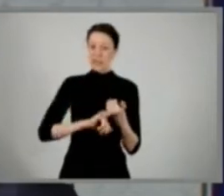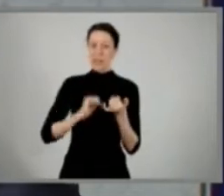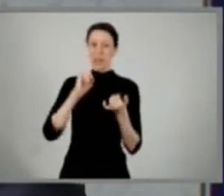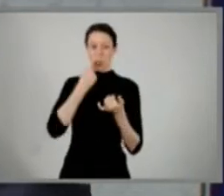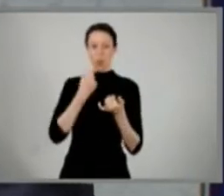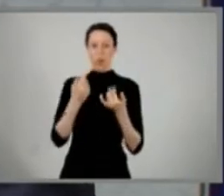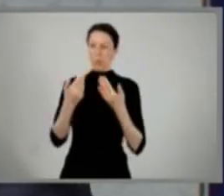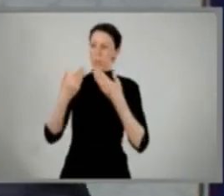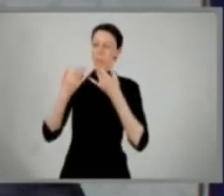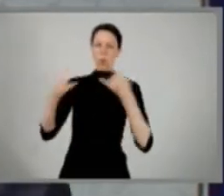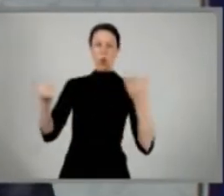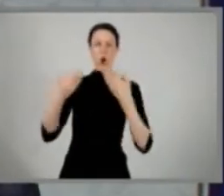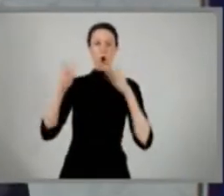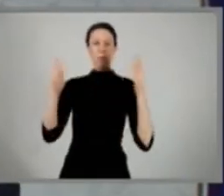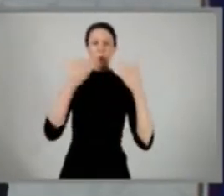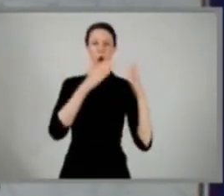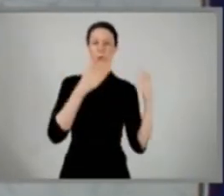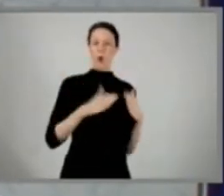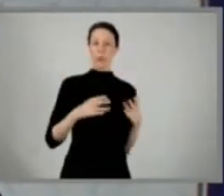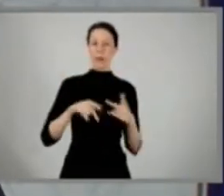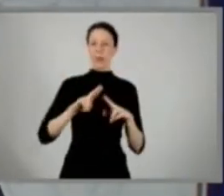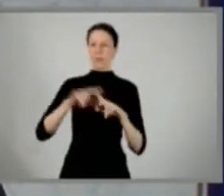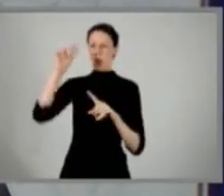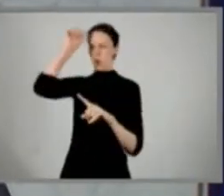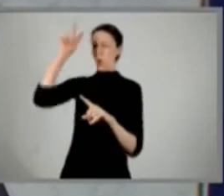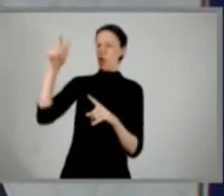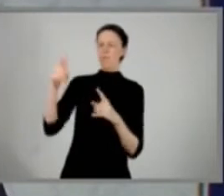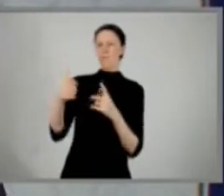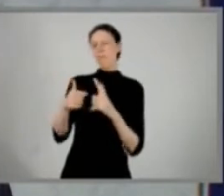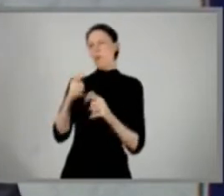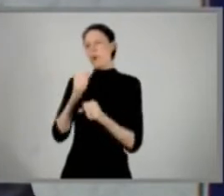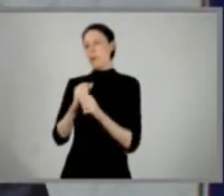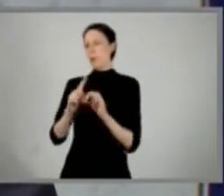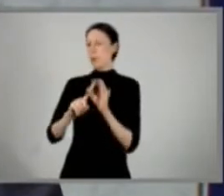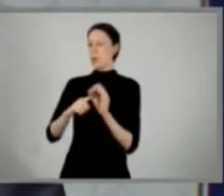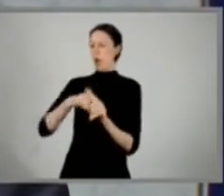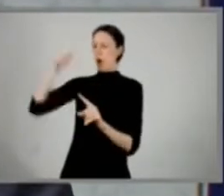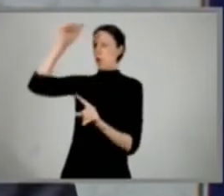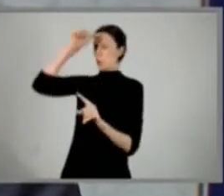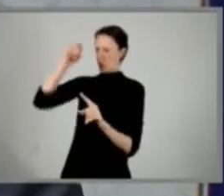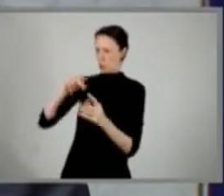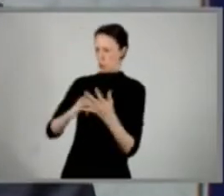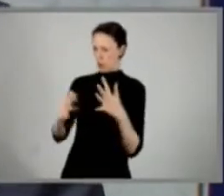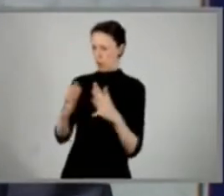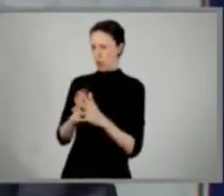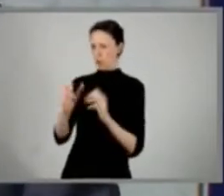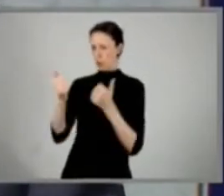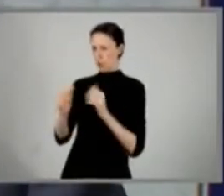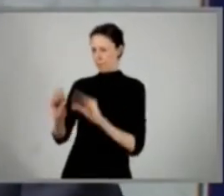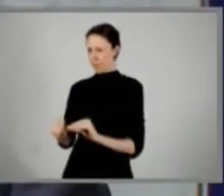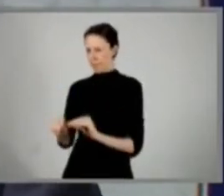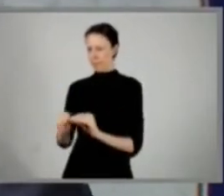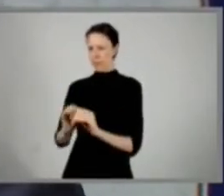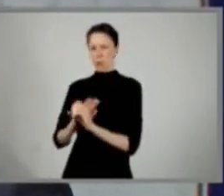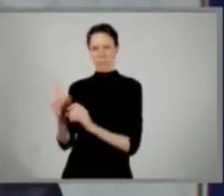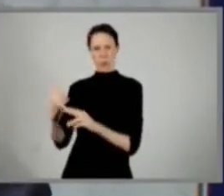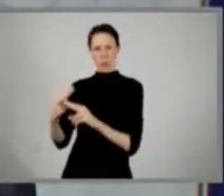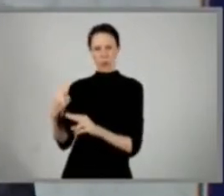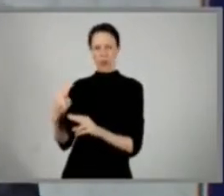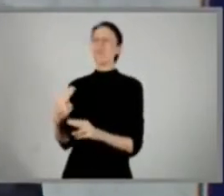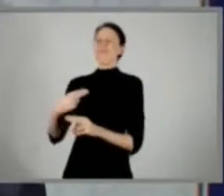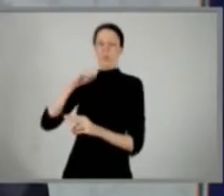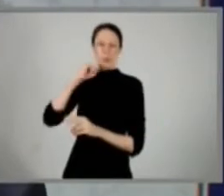to deal with any outbreaks or cases that occur. As we travelled and we looked at the systems, we